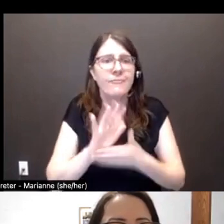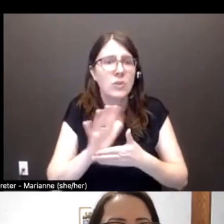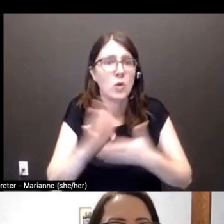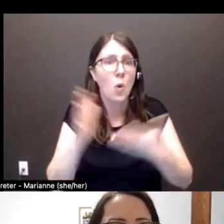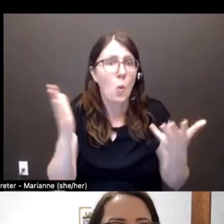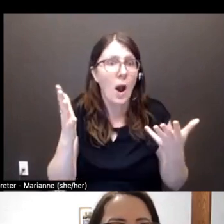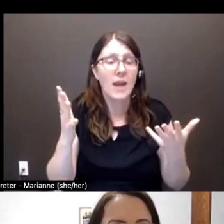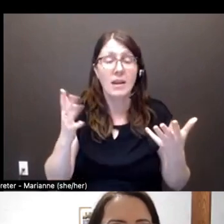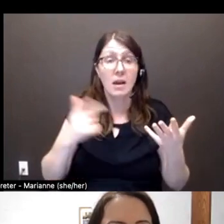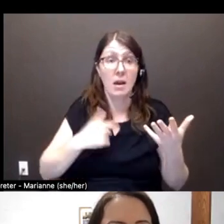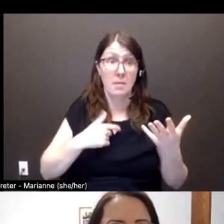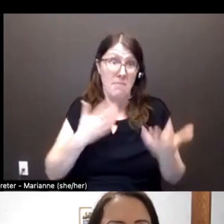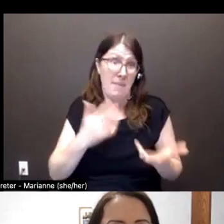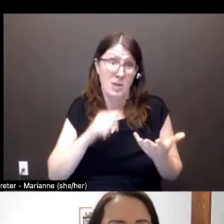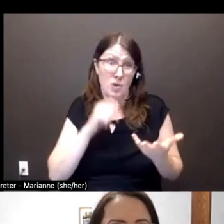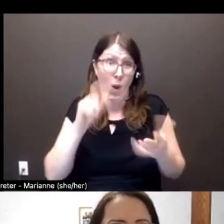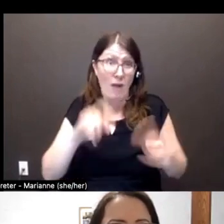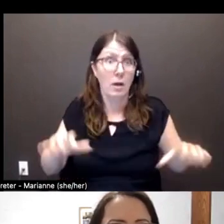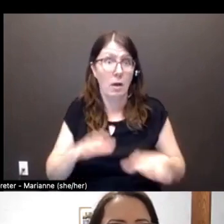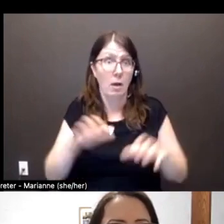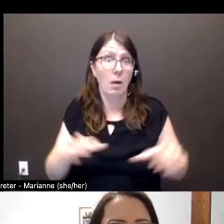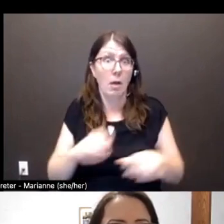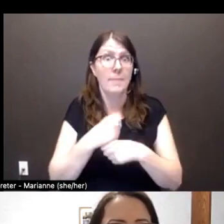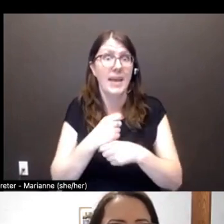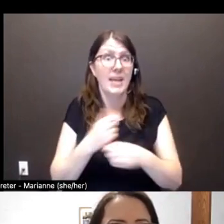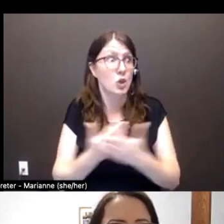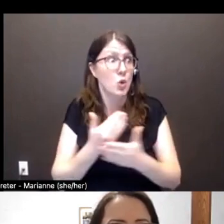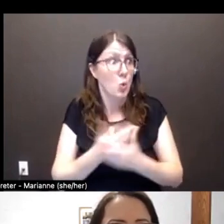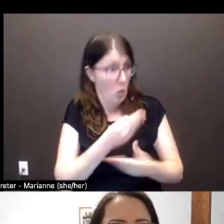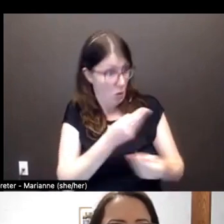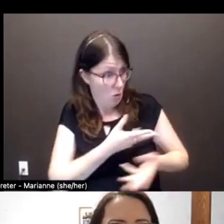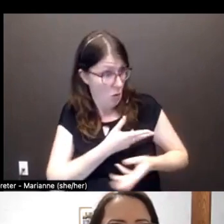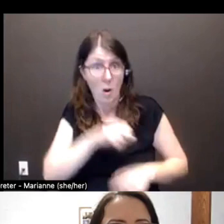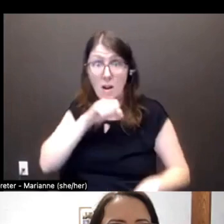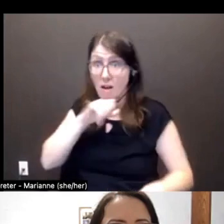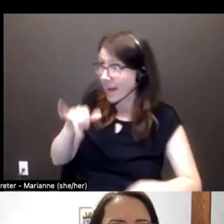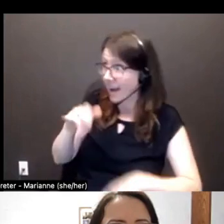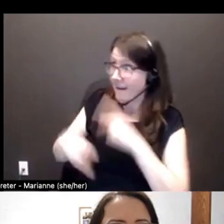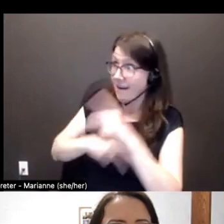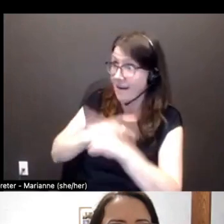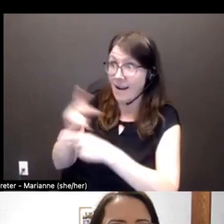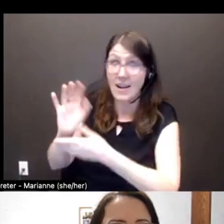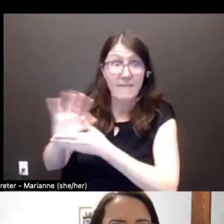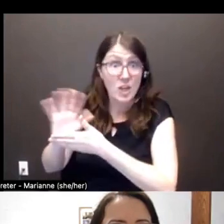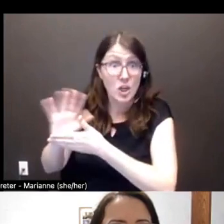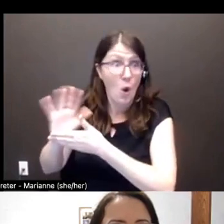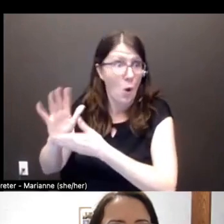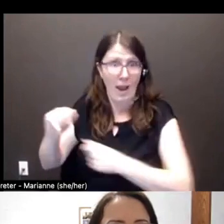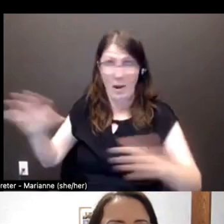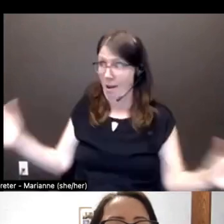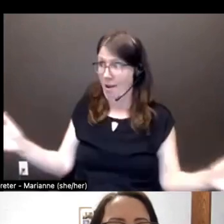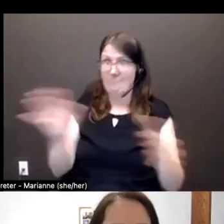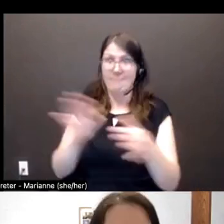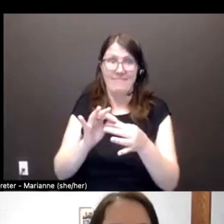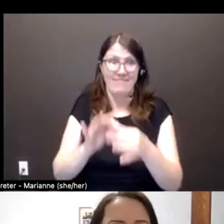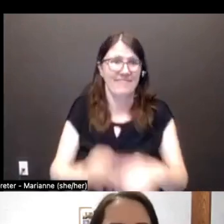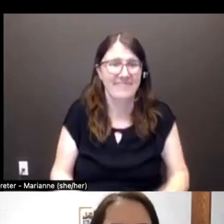it's true. There's so much. Sorry, I know Marianne's interpreting. So. Yeah.